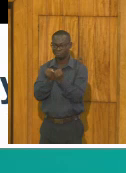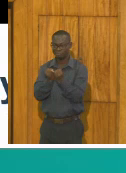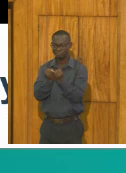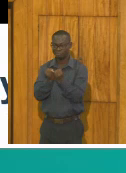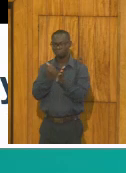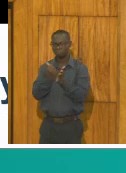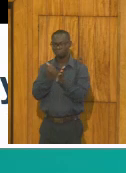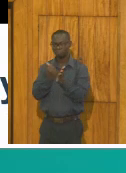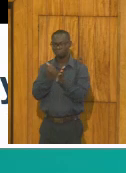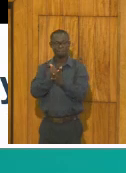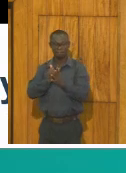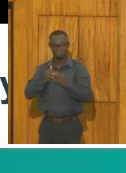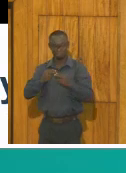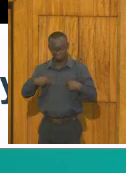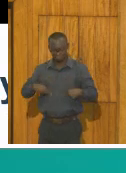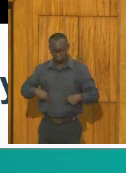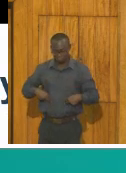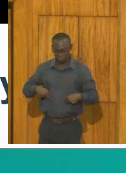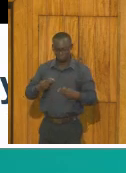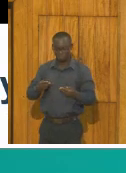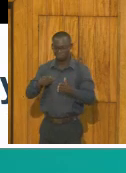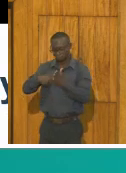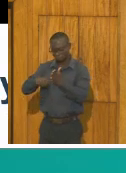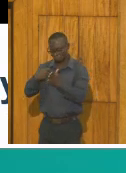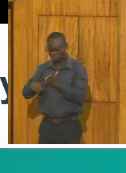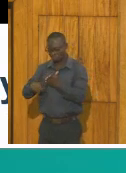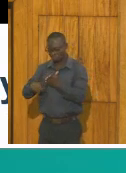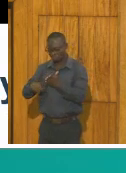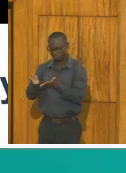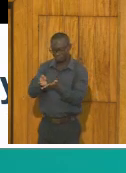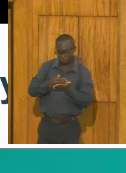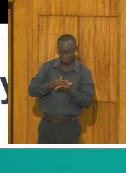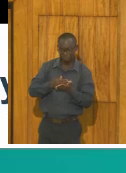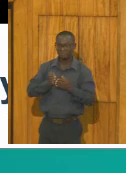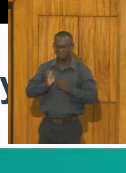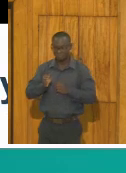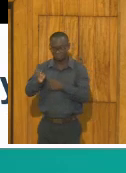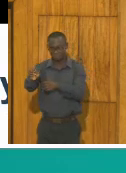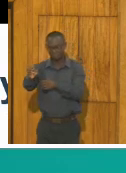component, and an exchequer or tax funded emergency